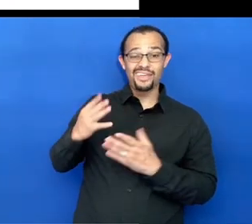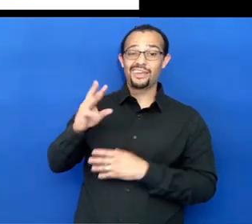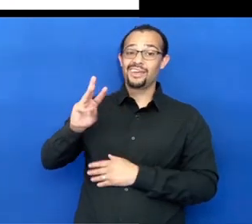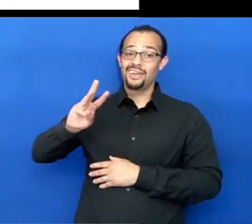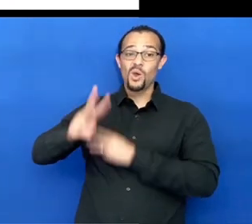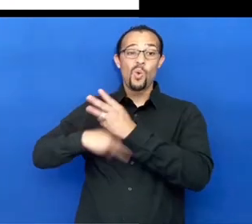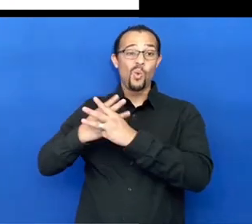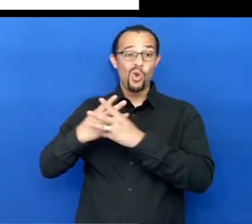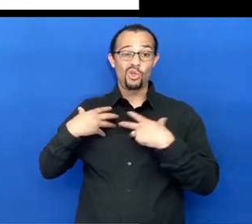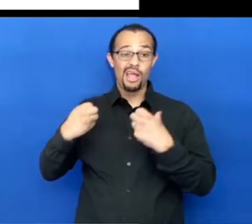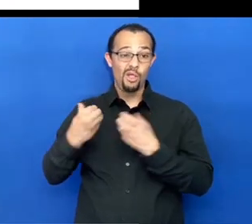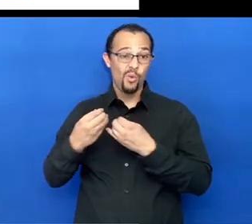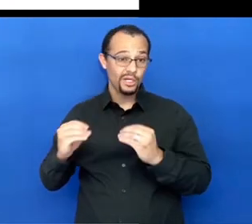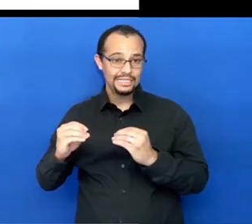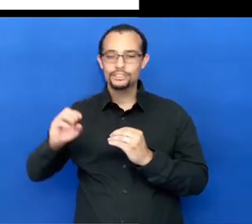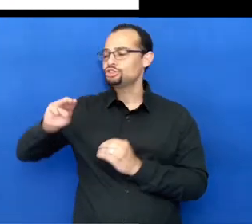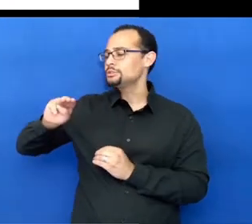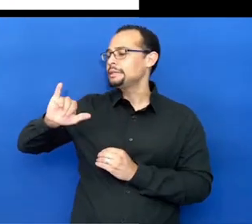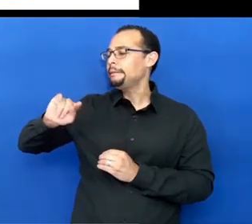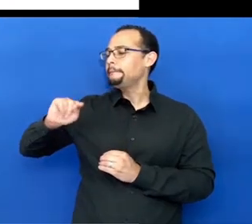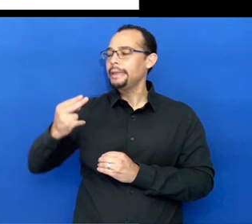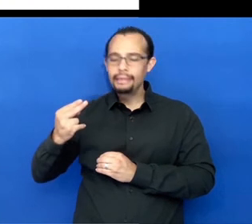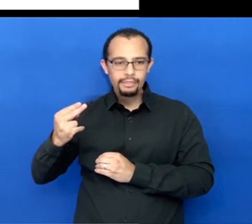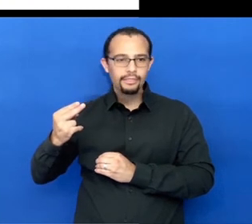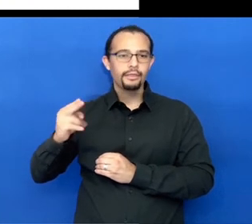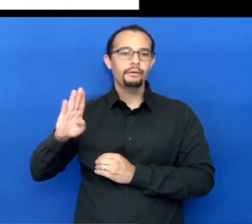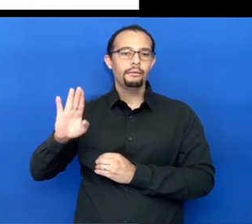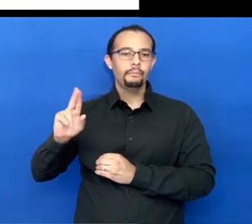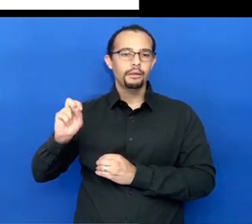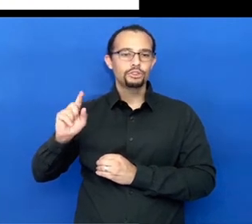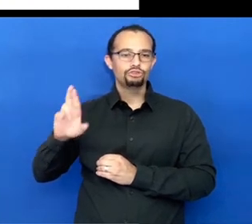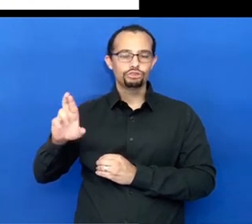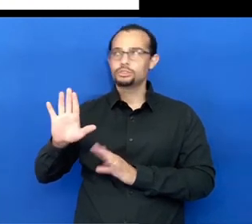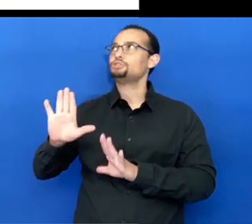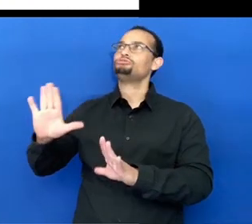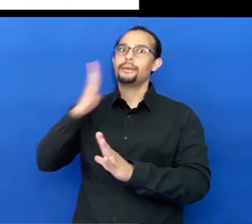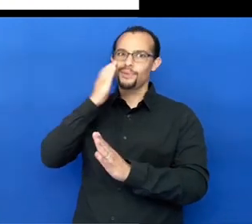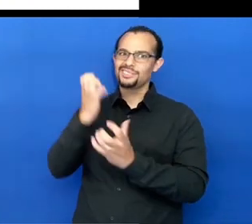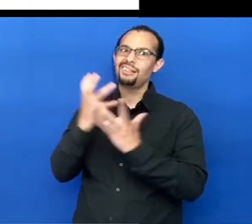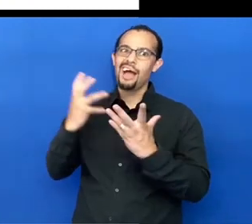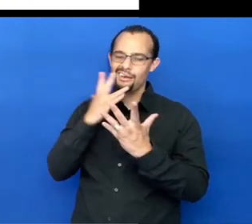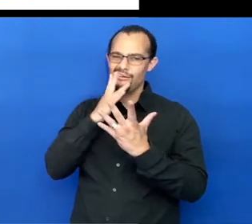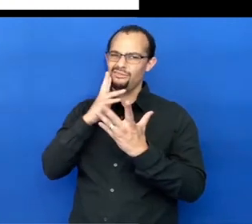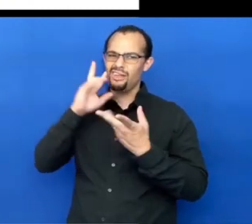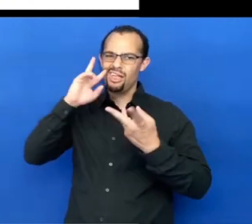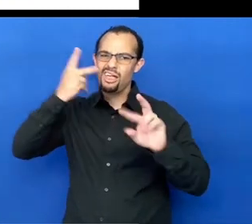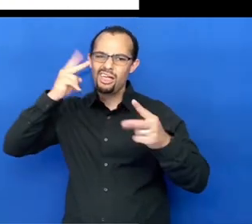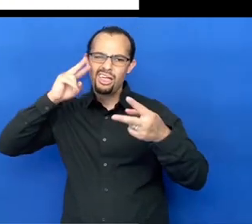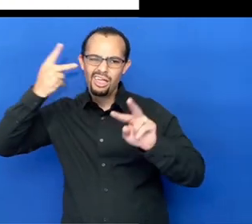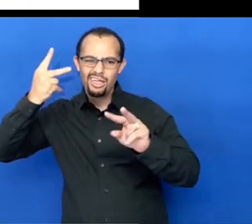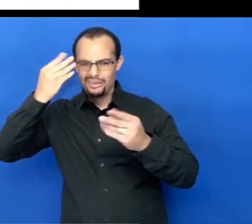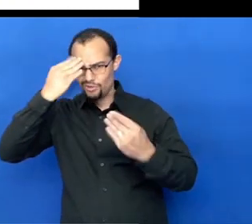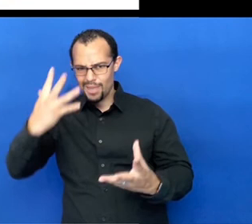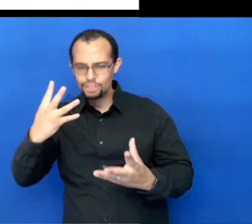the Mythbusters is great because there's a lot of myths out there regarding the virus. WHO is here, as well as the American